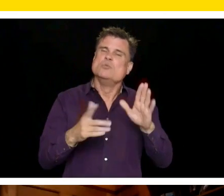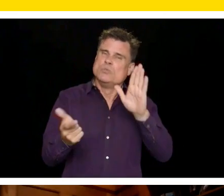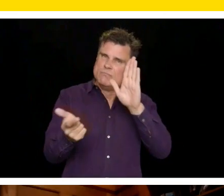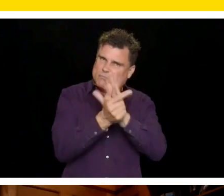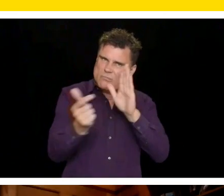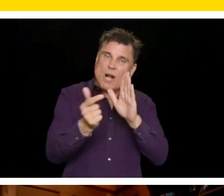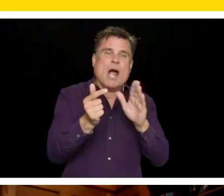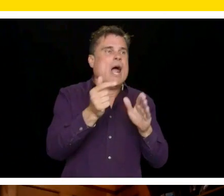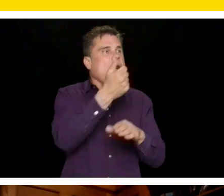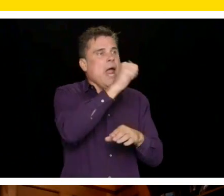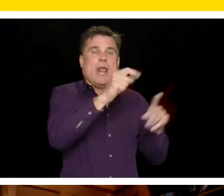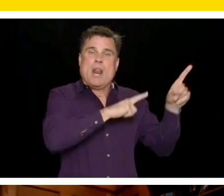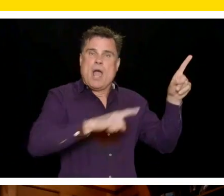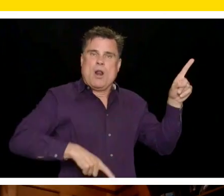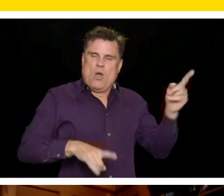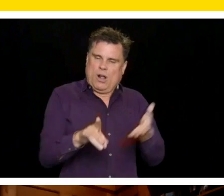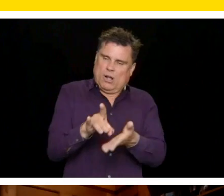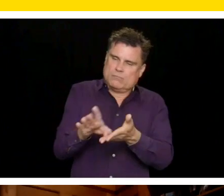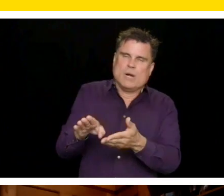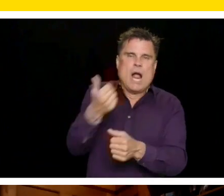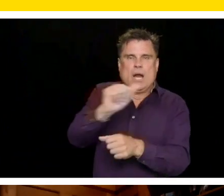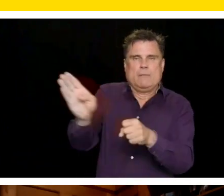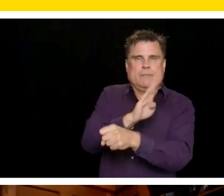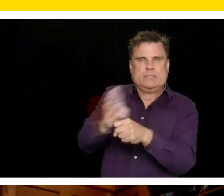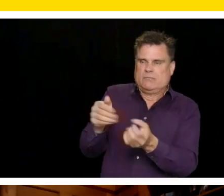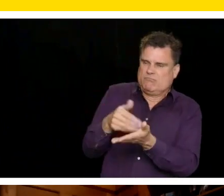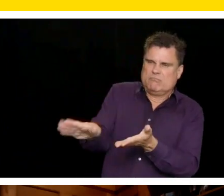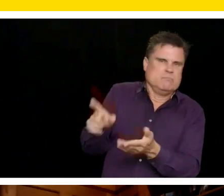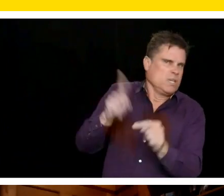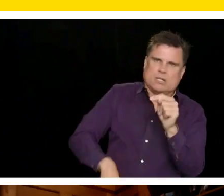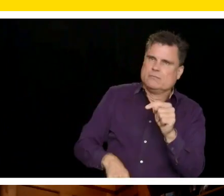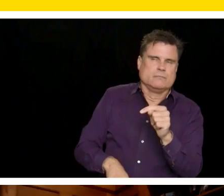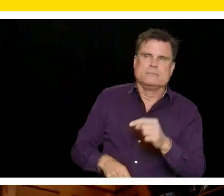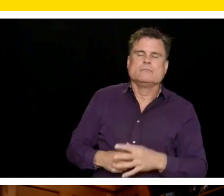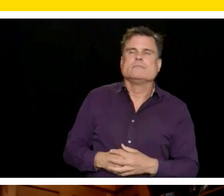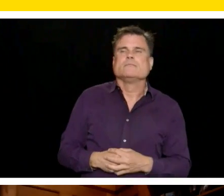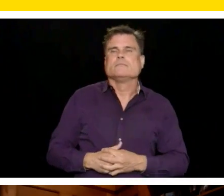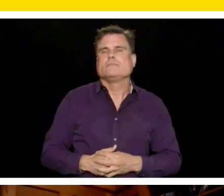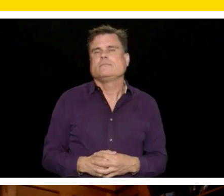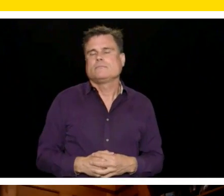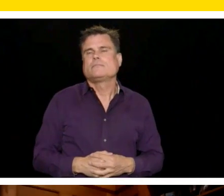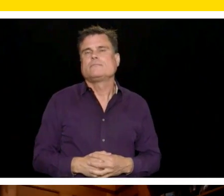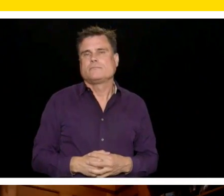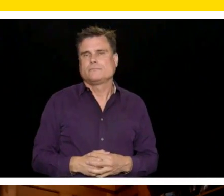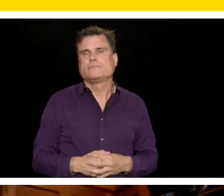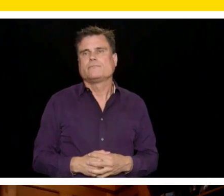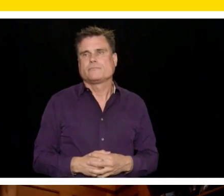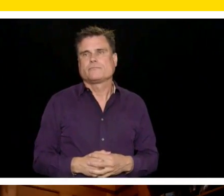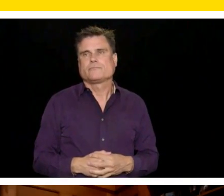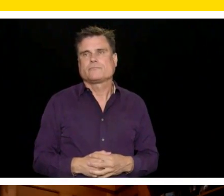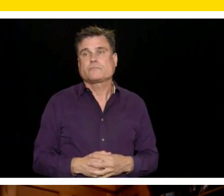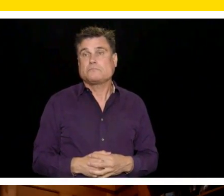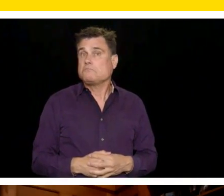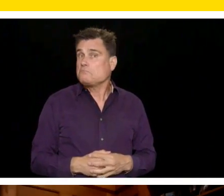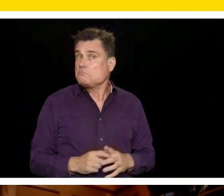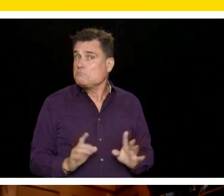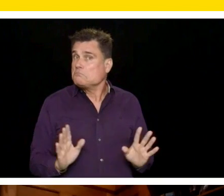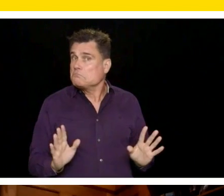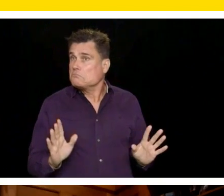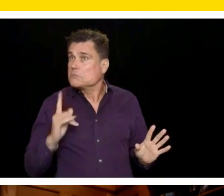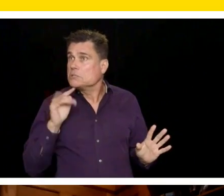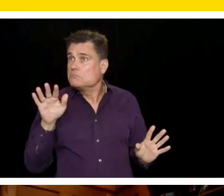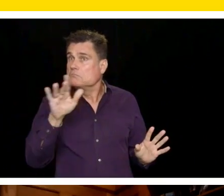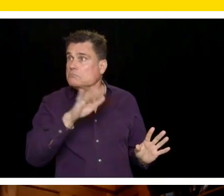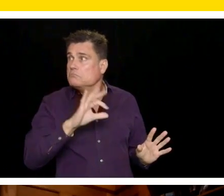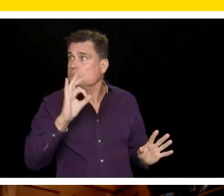the missing piece. So far, we've seen that incentive been working. And MLA Sims, do you mind if I add just a